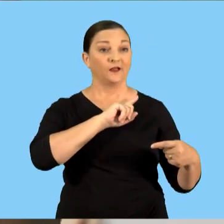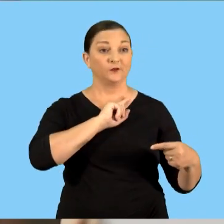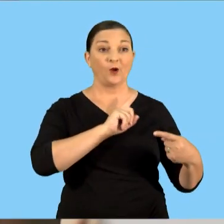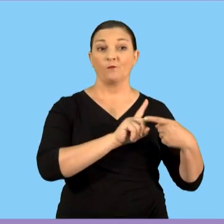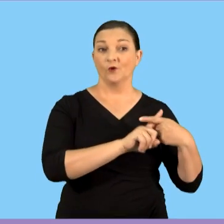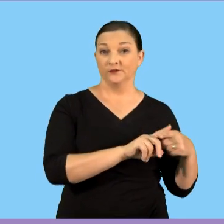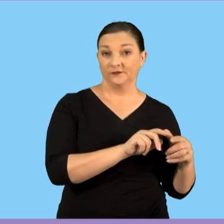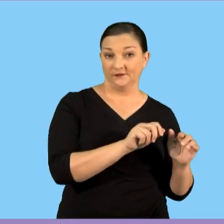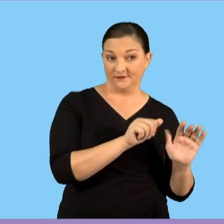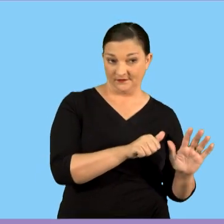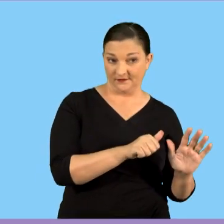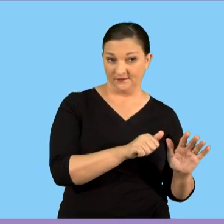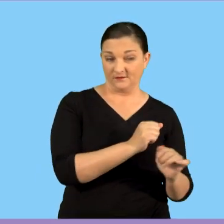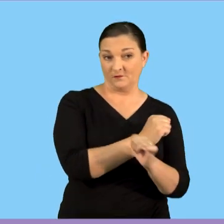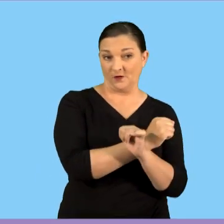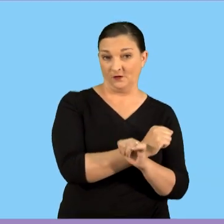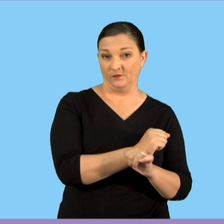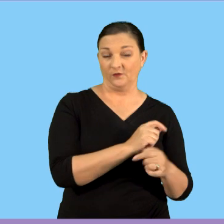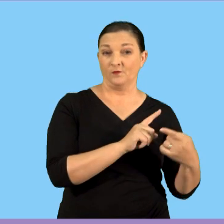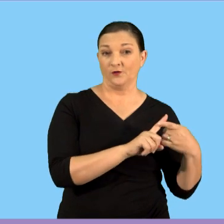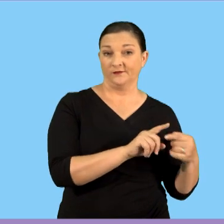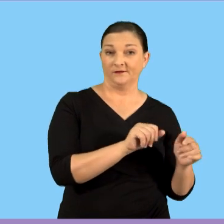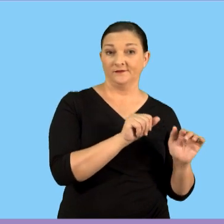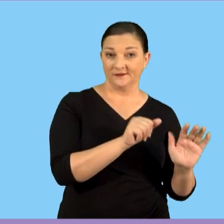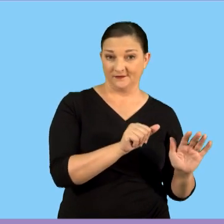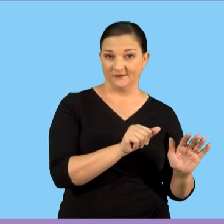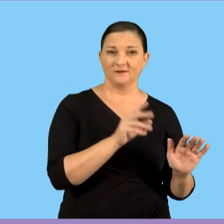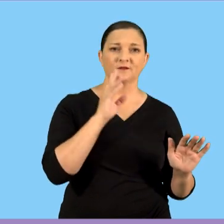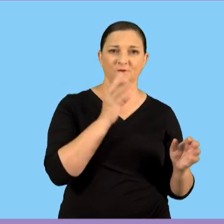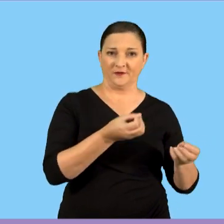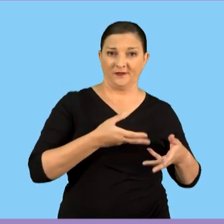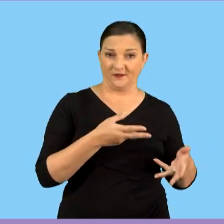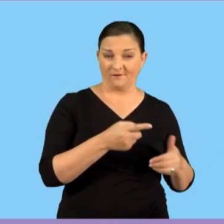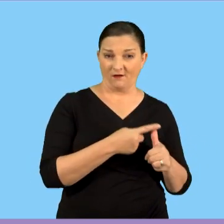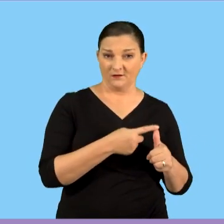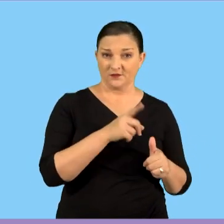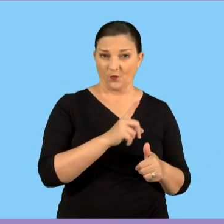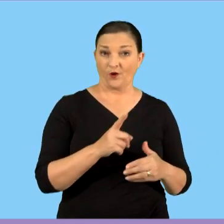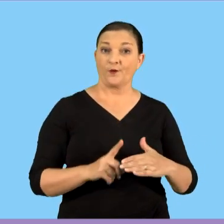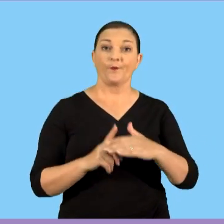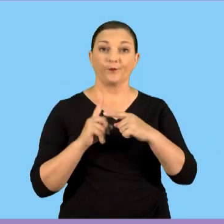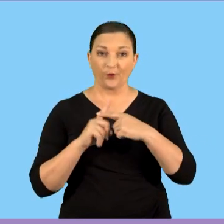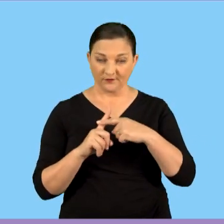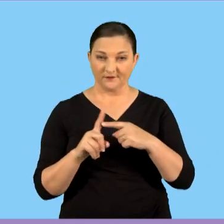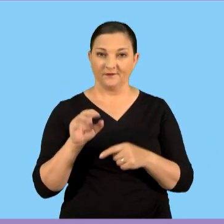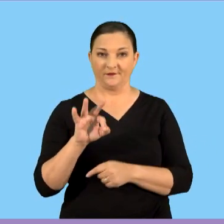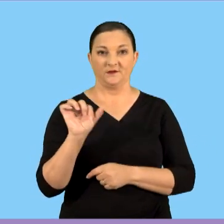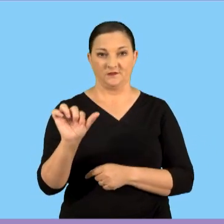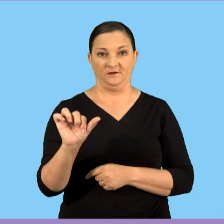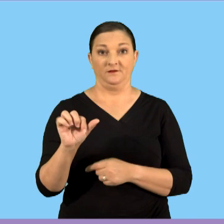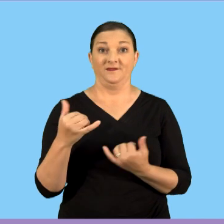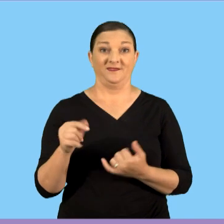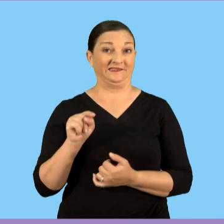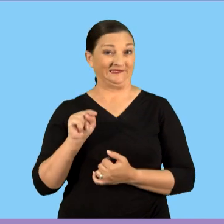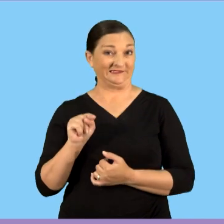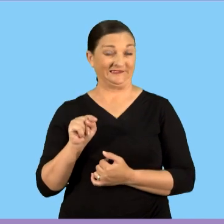a positive 6 multiplied by a positive 6 is going to give us a positive 36. And we are now